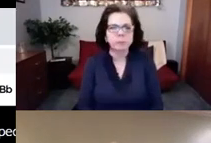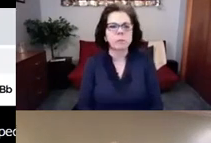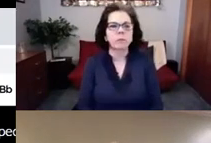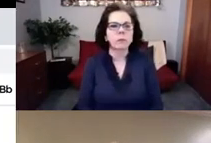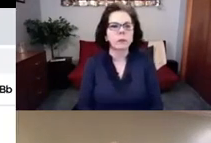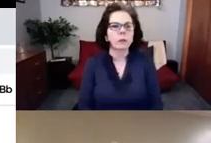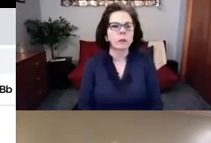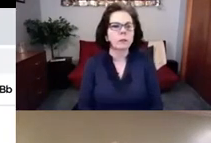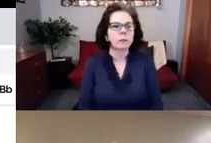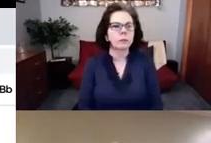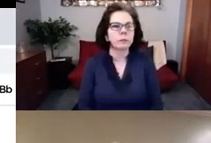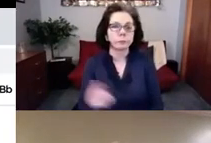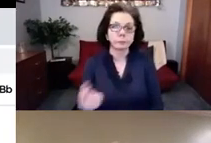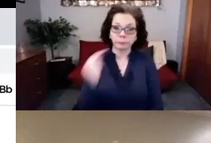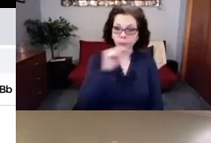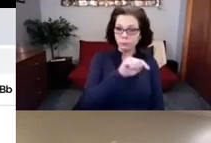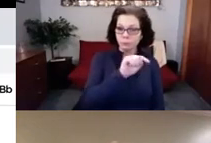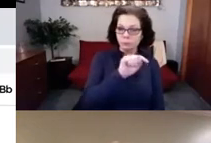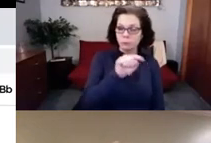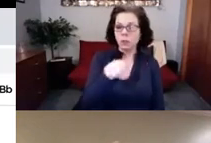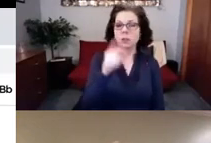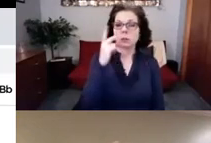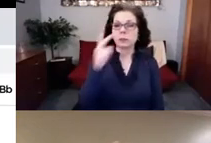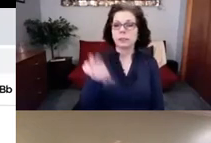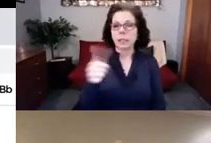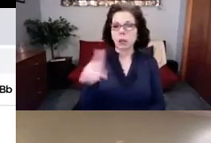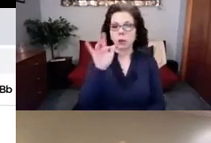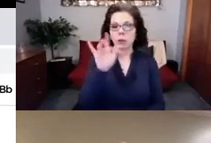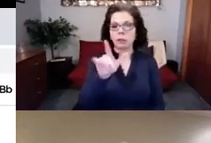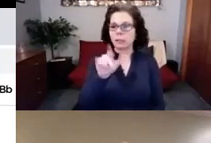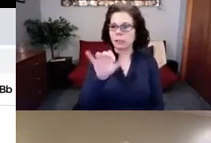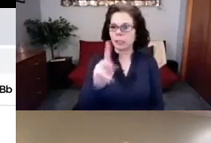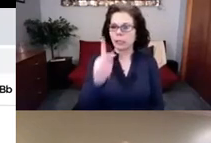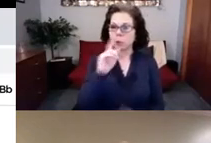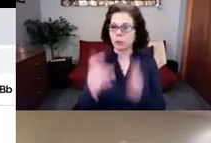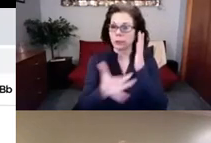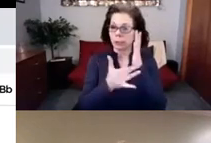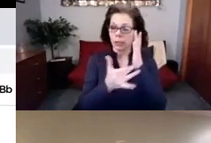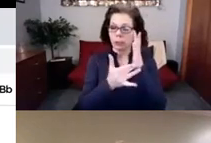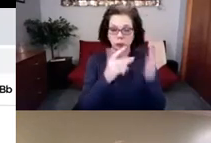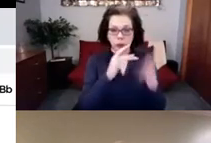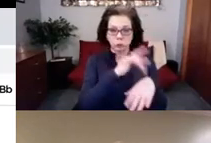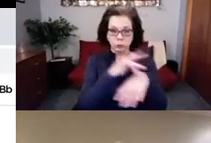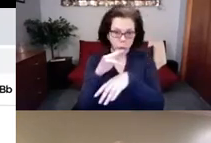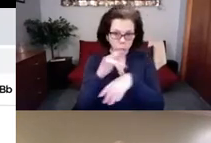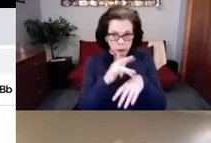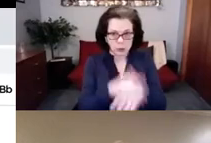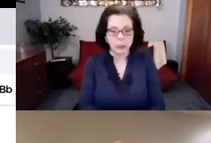slide that we were just looking at, you'll also see there's a link to technology resources, and